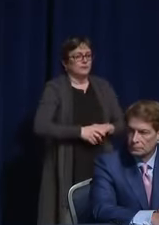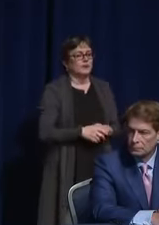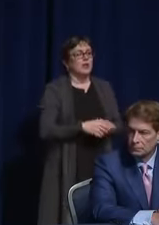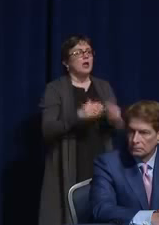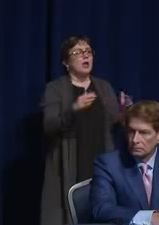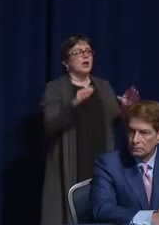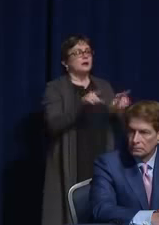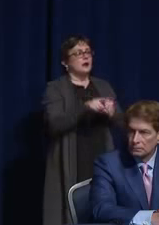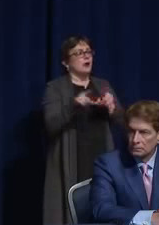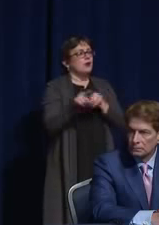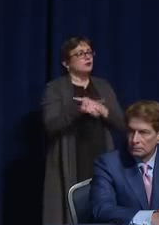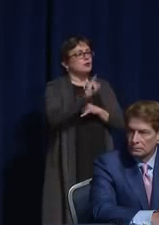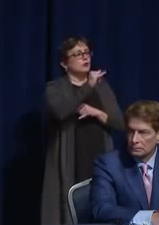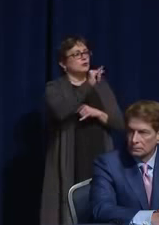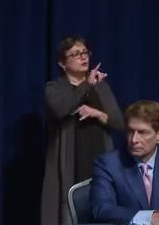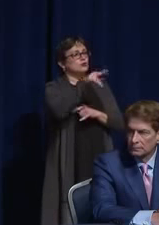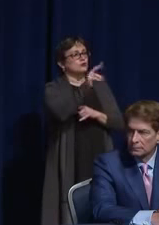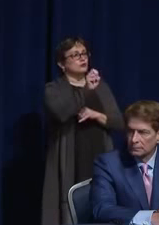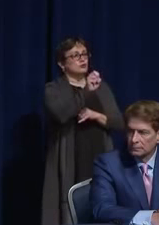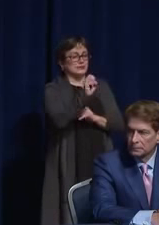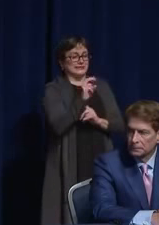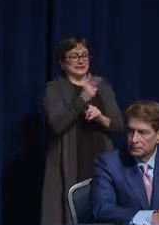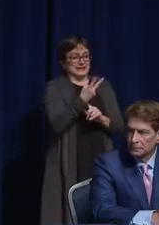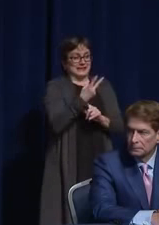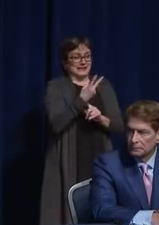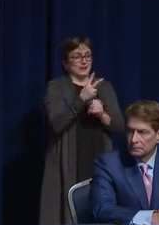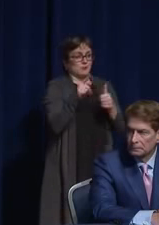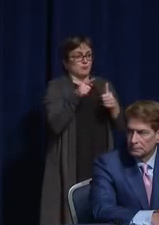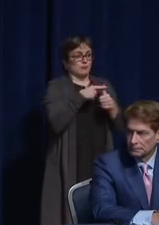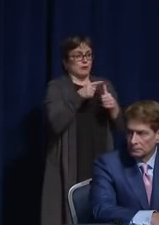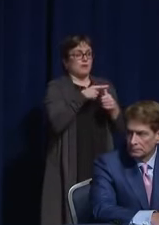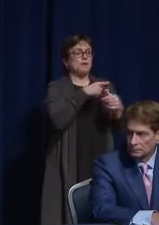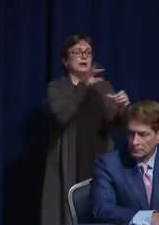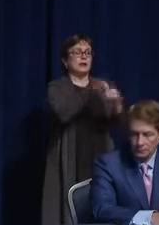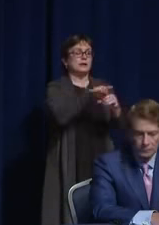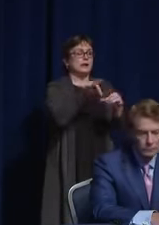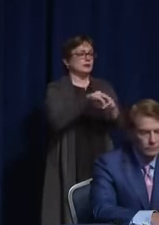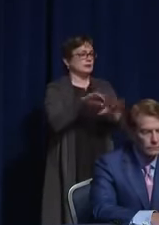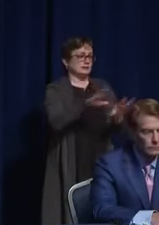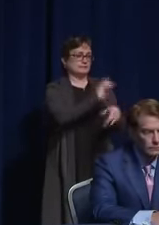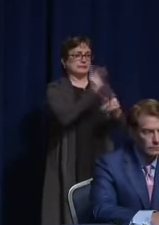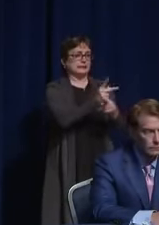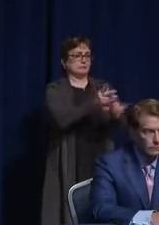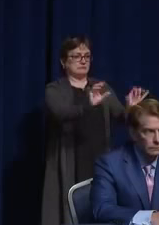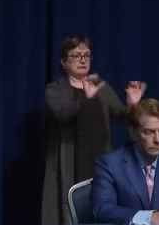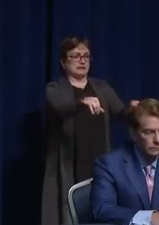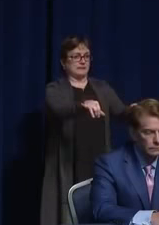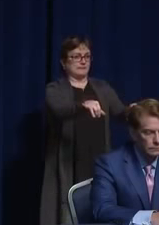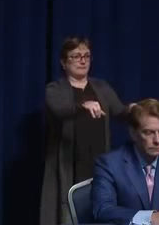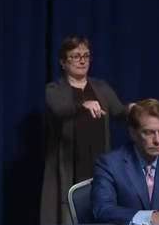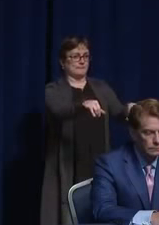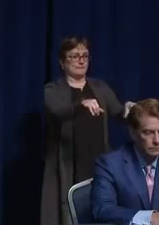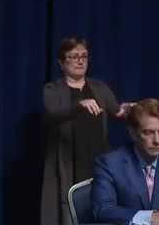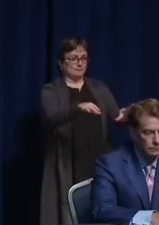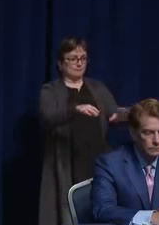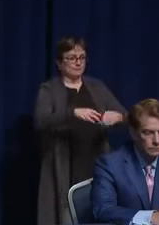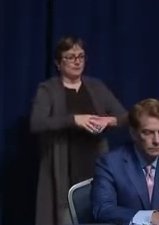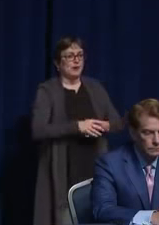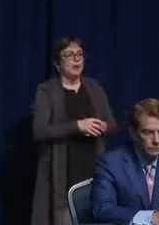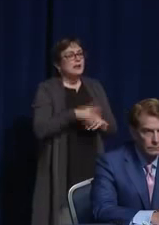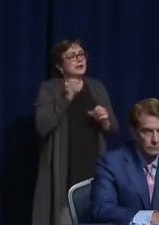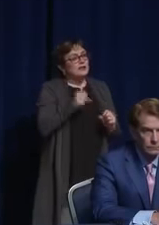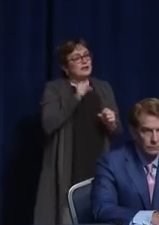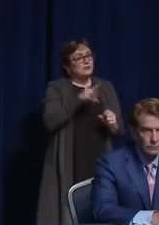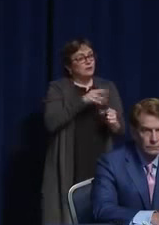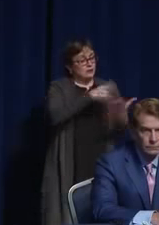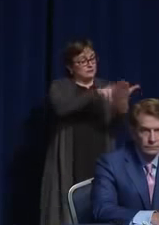2nd primary elections, aside from the changes to the petition procedures I just announced. However, we will not hesitate